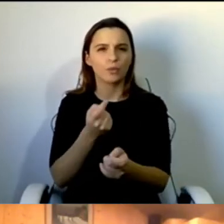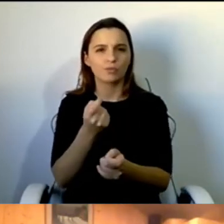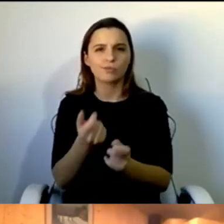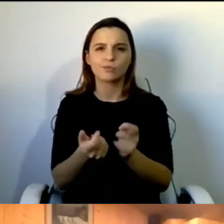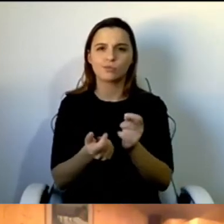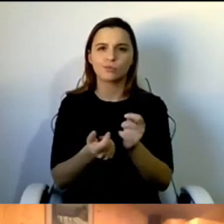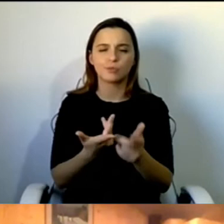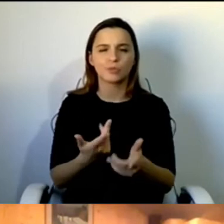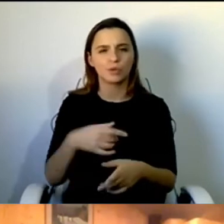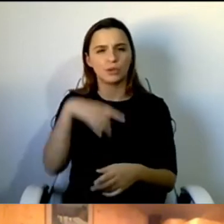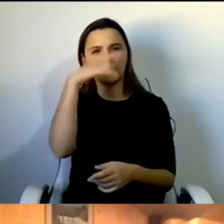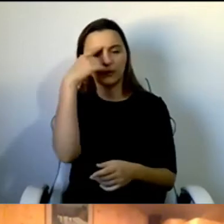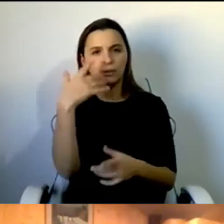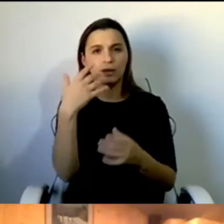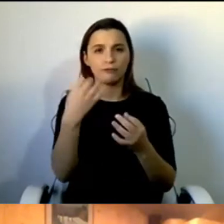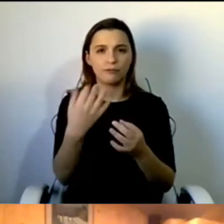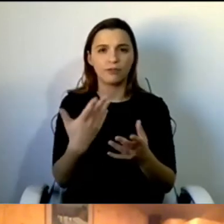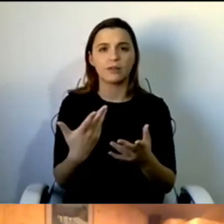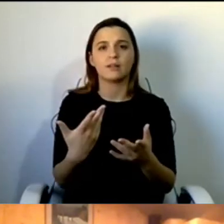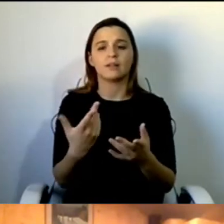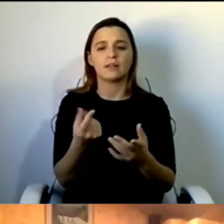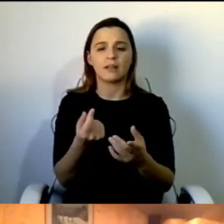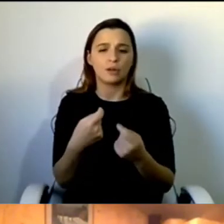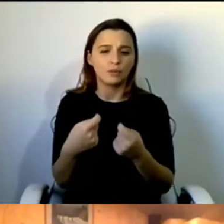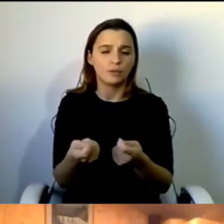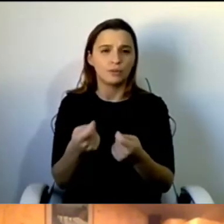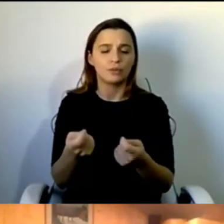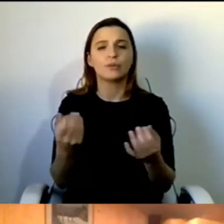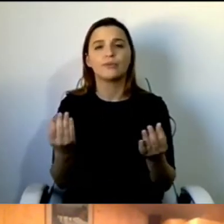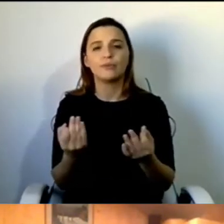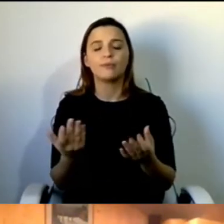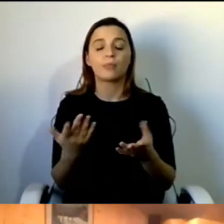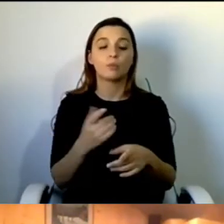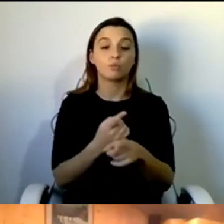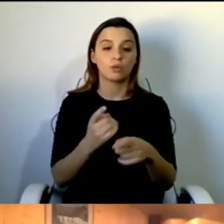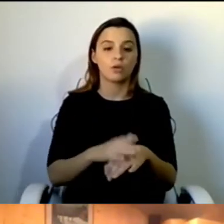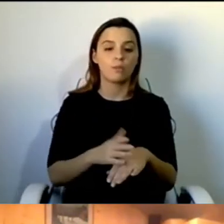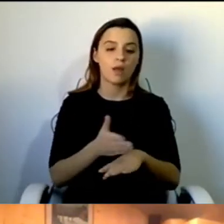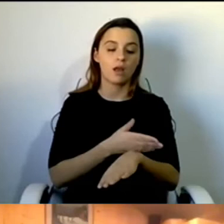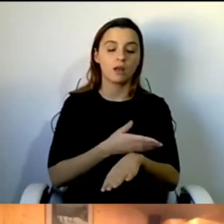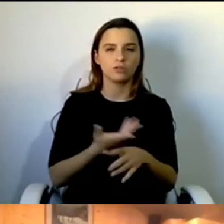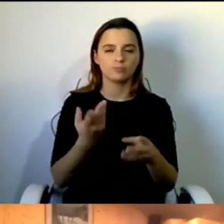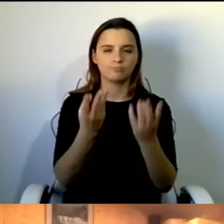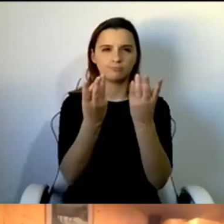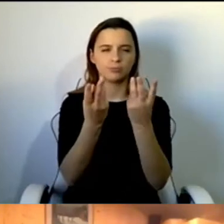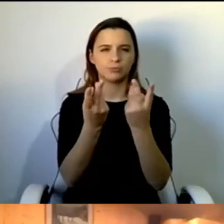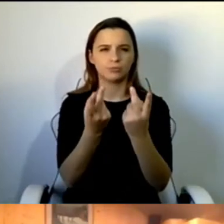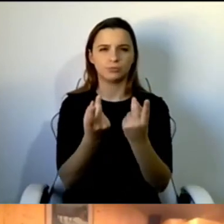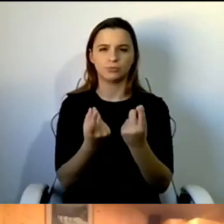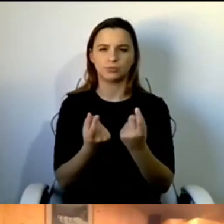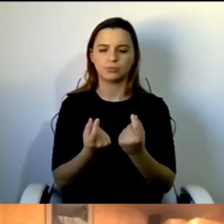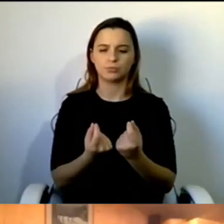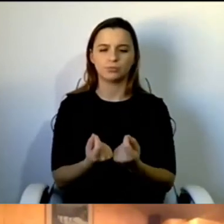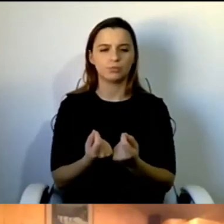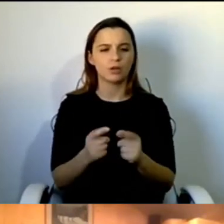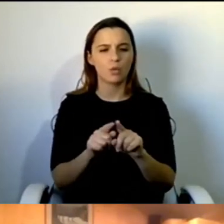they had calculated the cost on what people cost when they had home care services. And of course, it costs less if you're going to sit